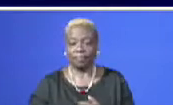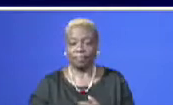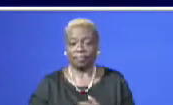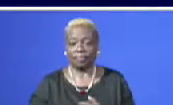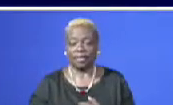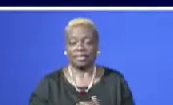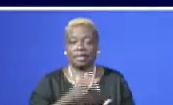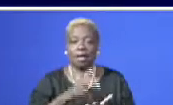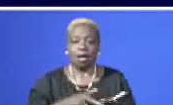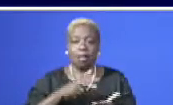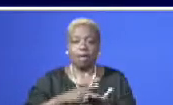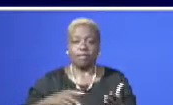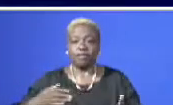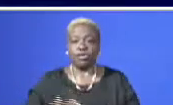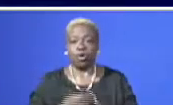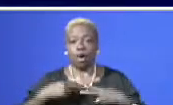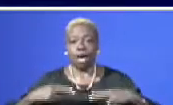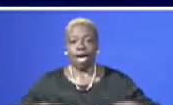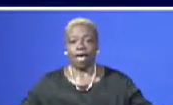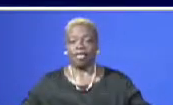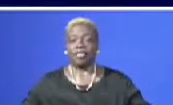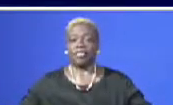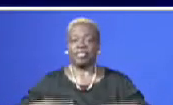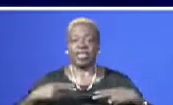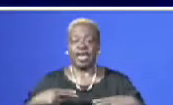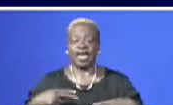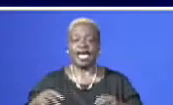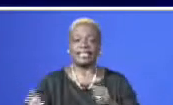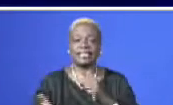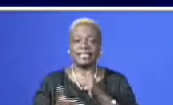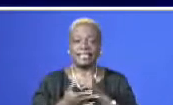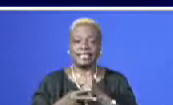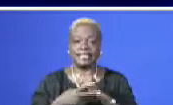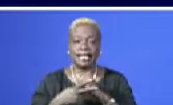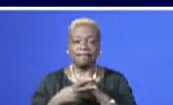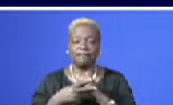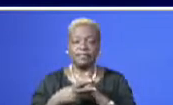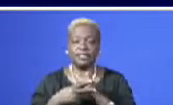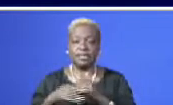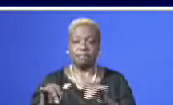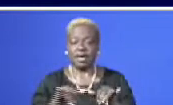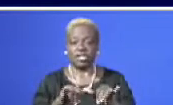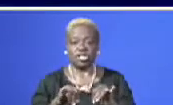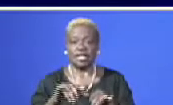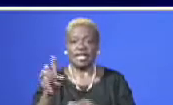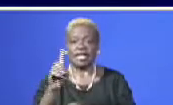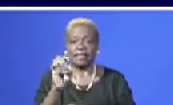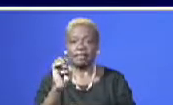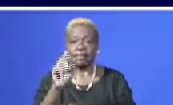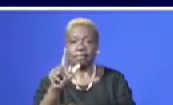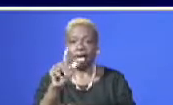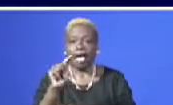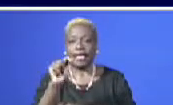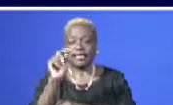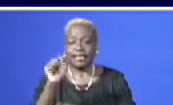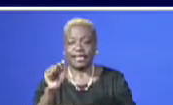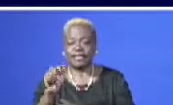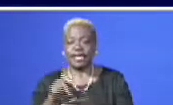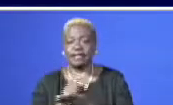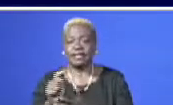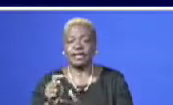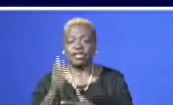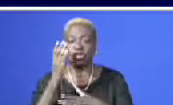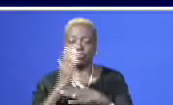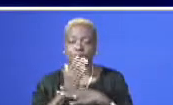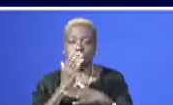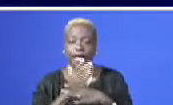Well, as a part of its new health and safety measures amid the COVID-19 pandemic, Delta Airlines is blocking middle seats on all of its flights through